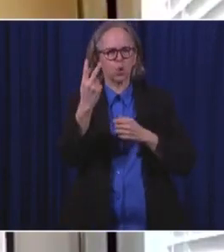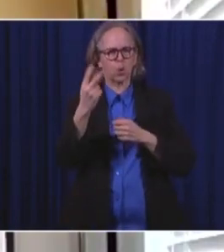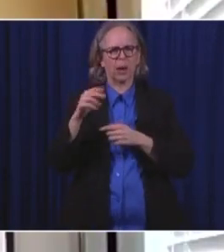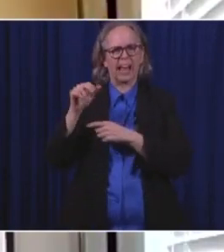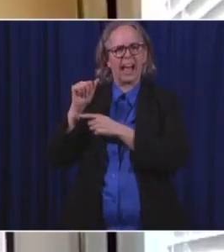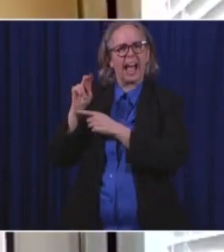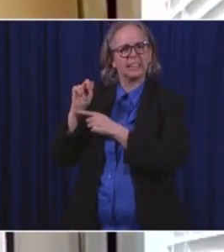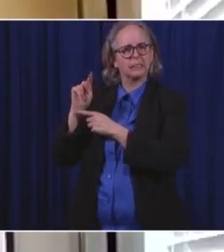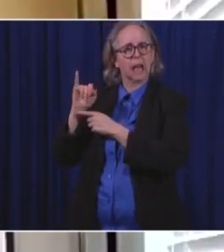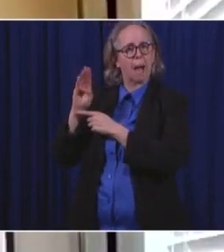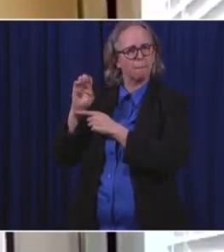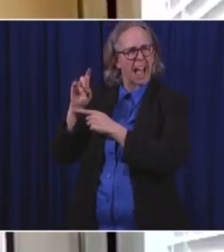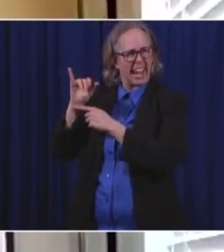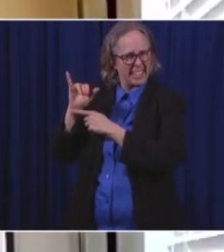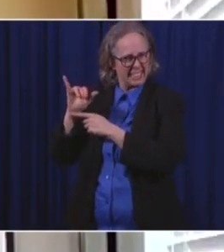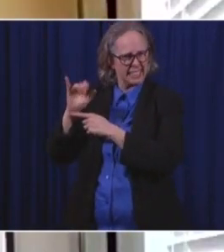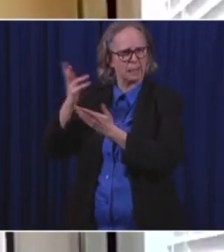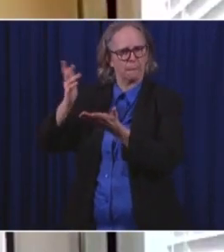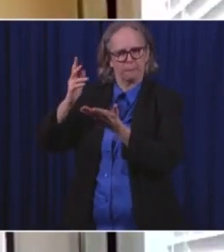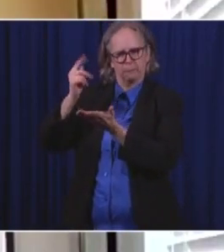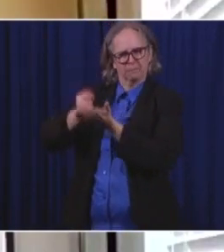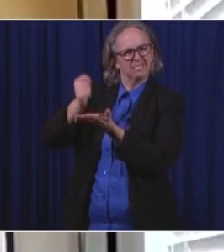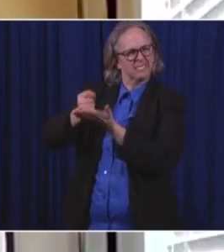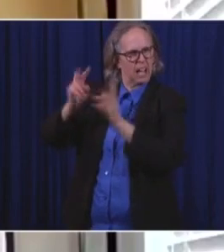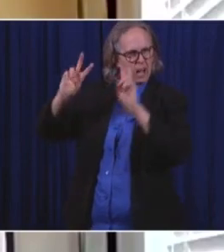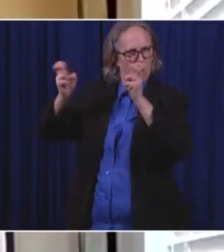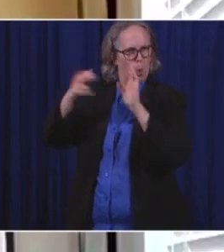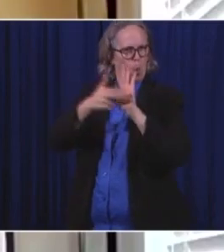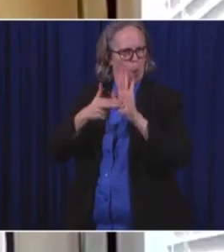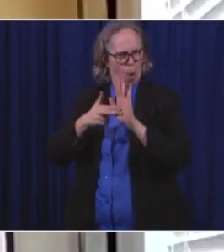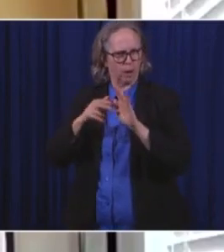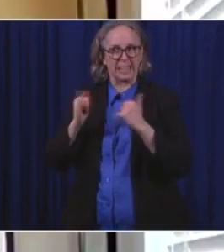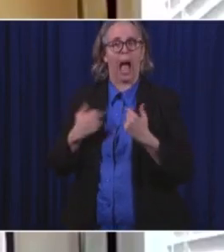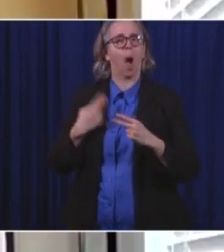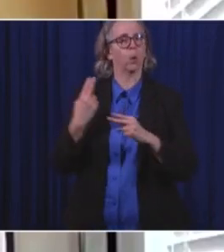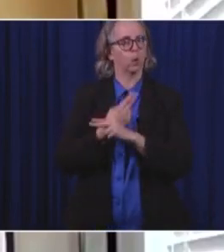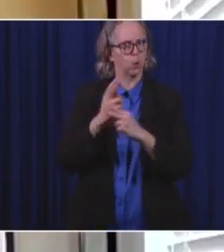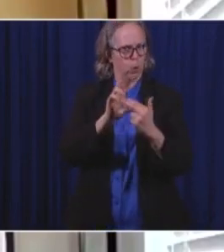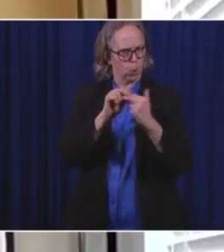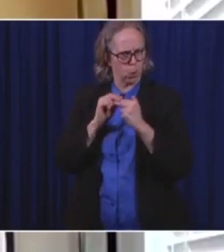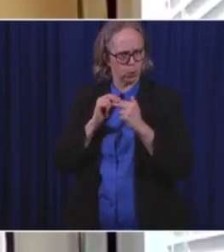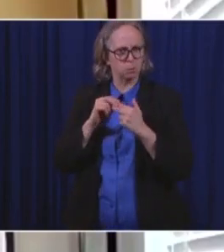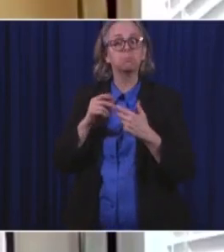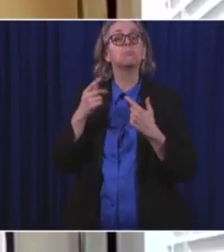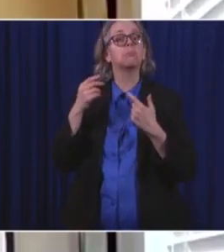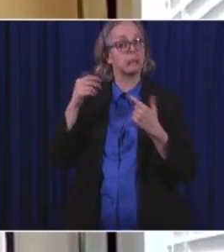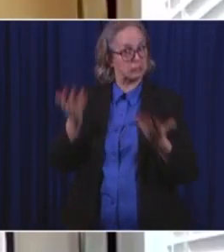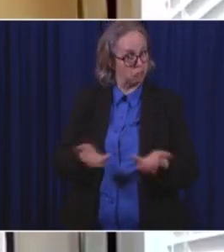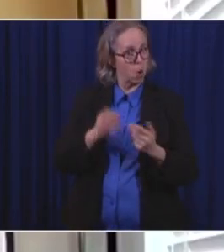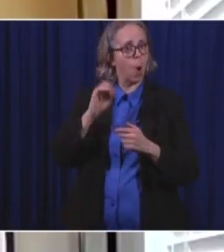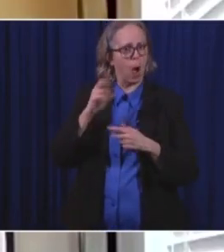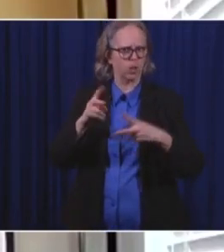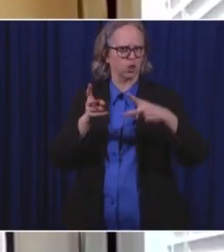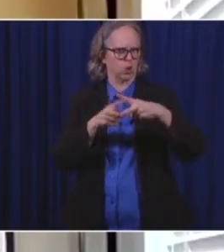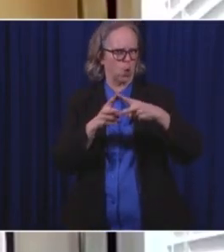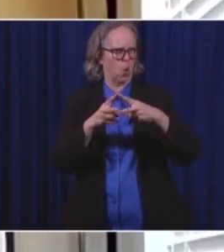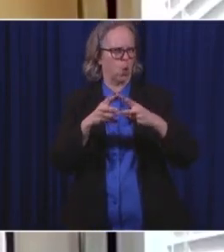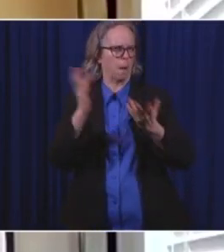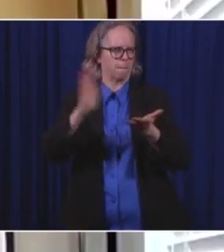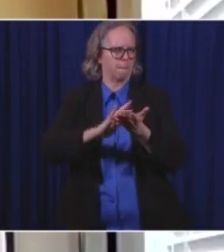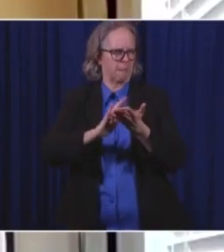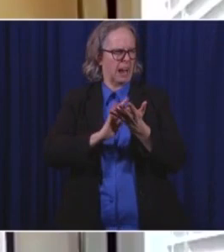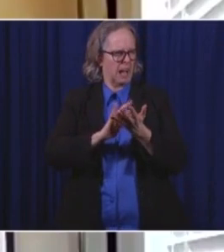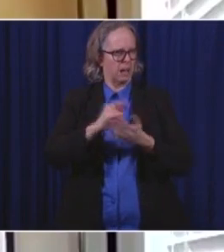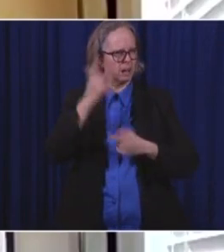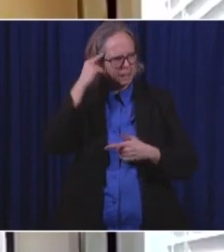Ohio and which are being utilized pretty broadly across the state. Those are therapies that the research